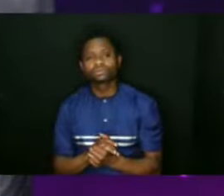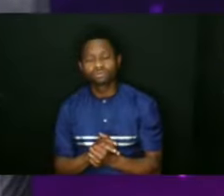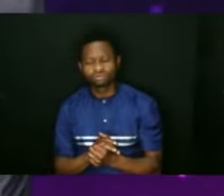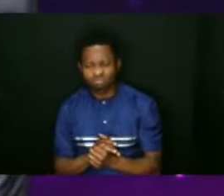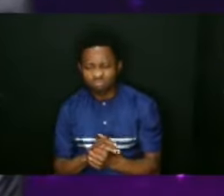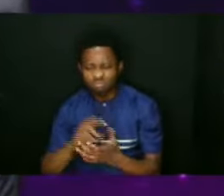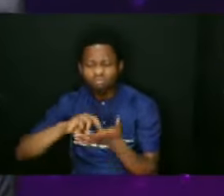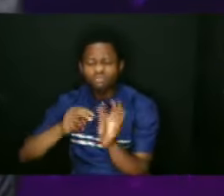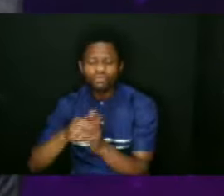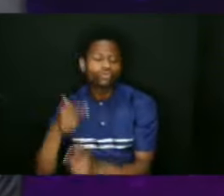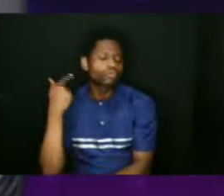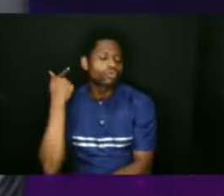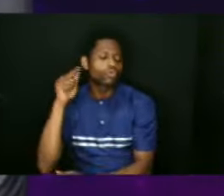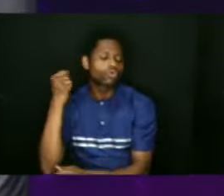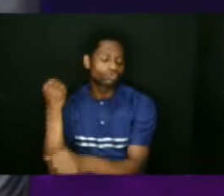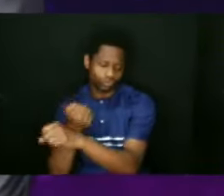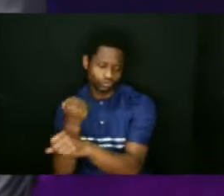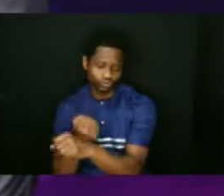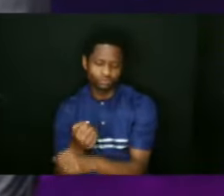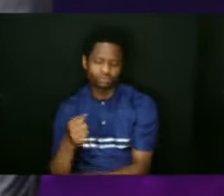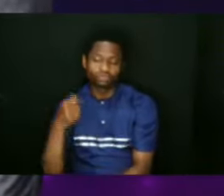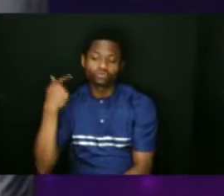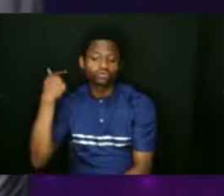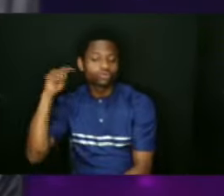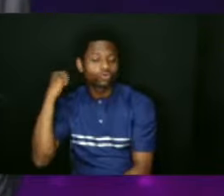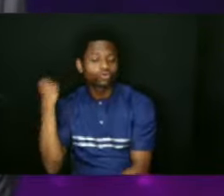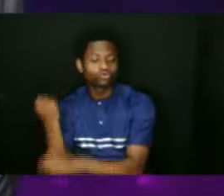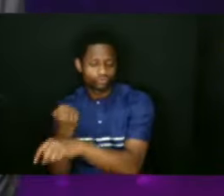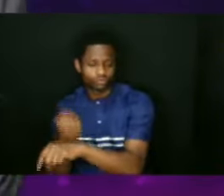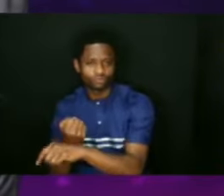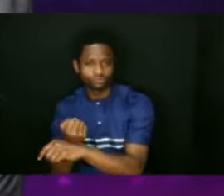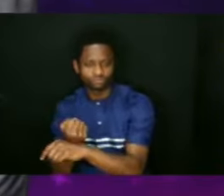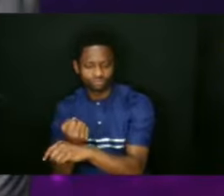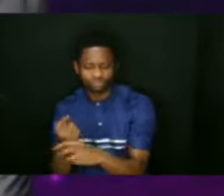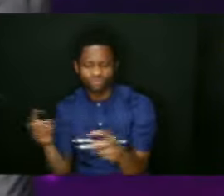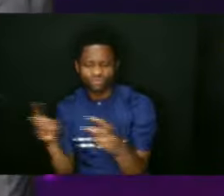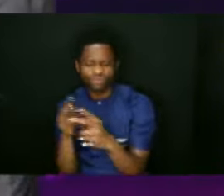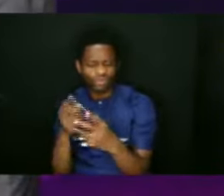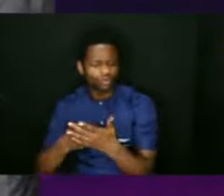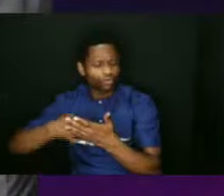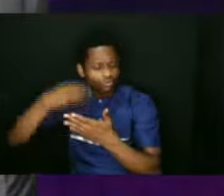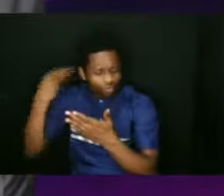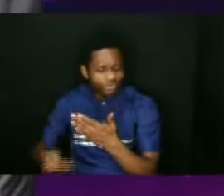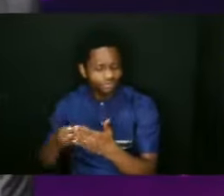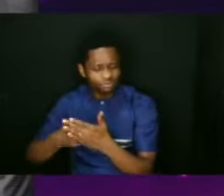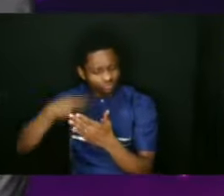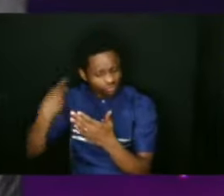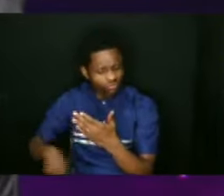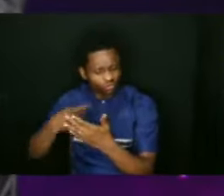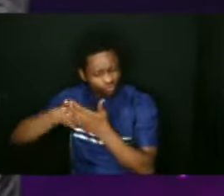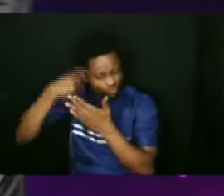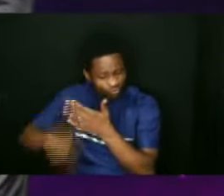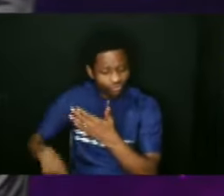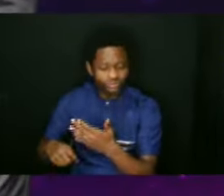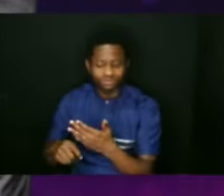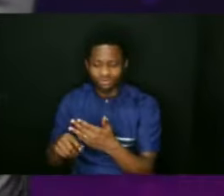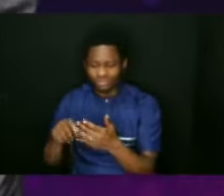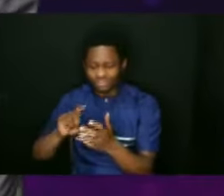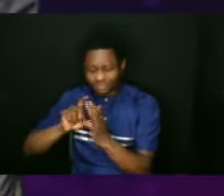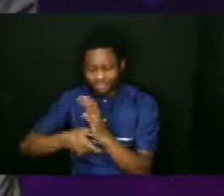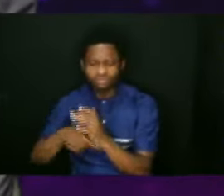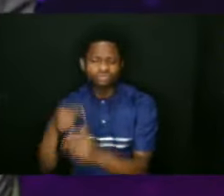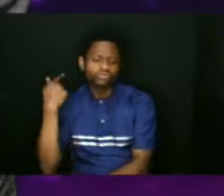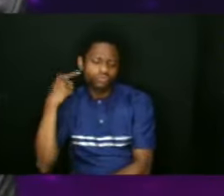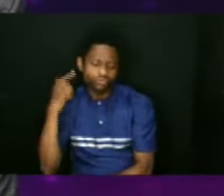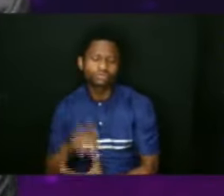gold stone. Sabo we no it is a sika kuko. So it is precious and it is also golden. Enti ni boarding the sign